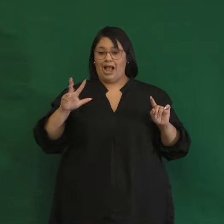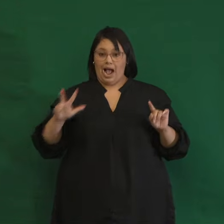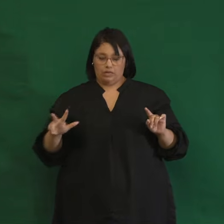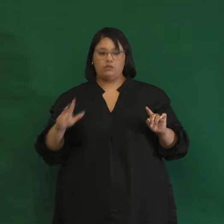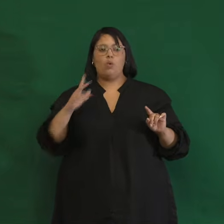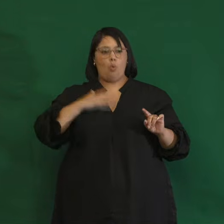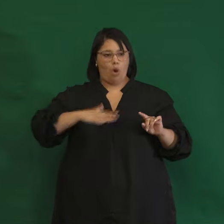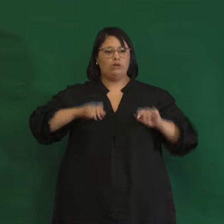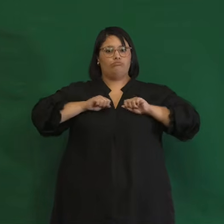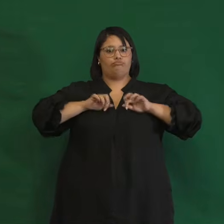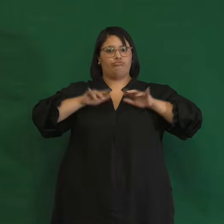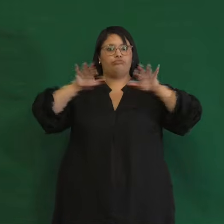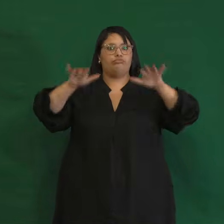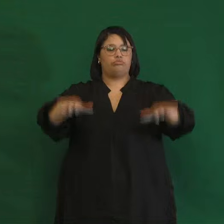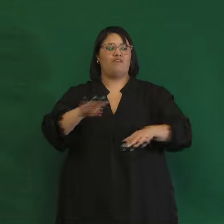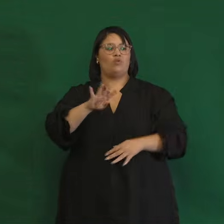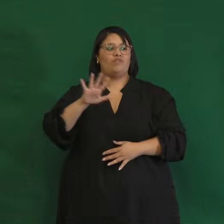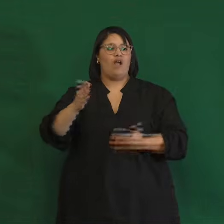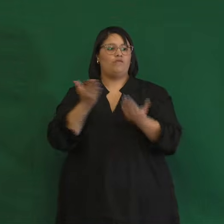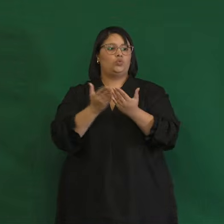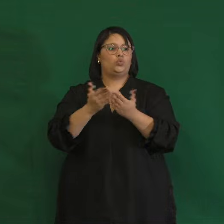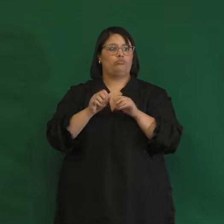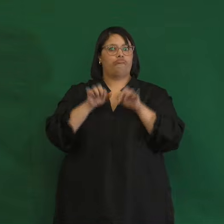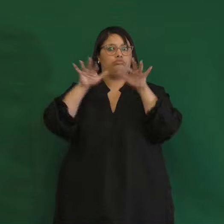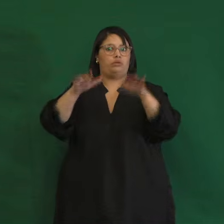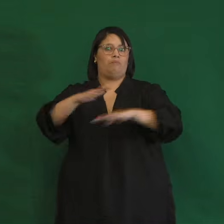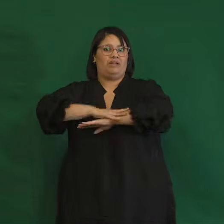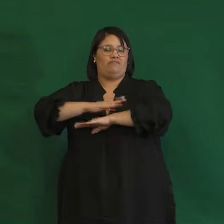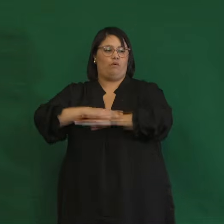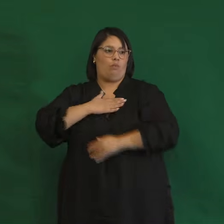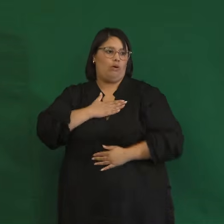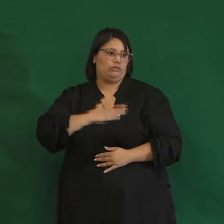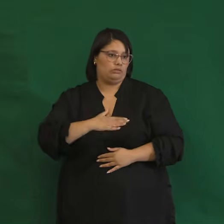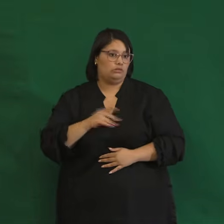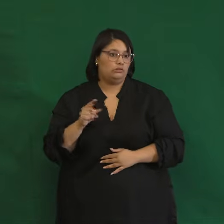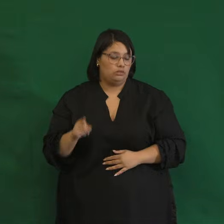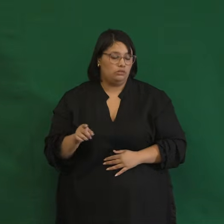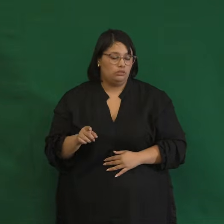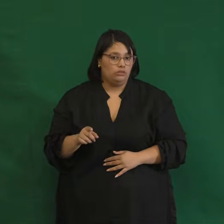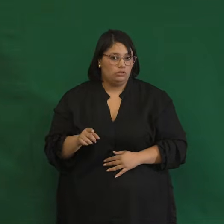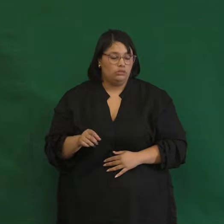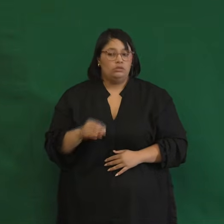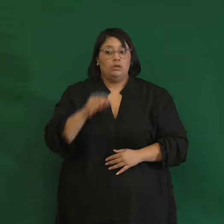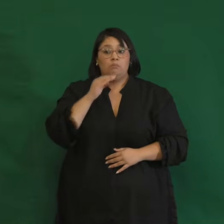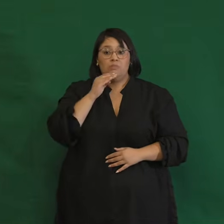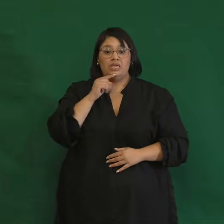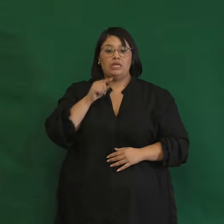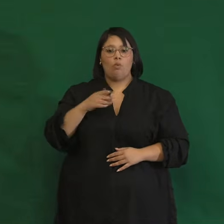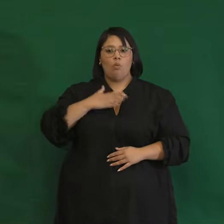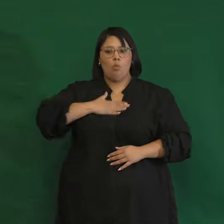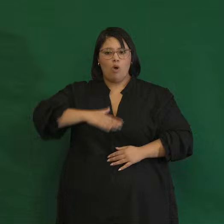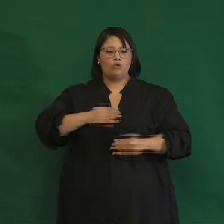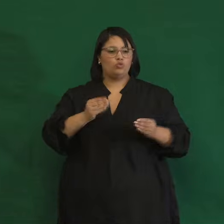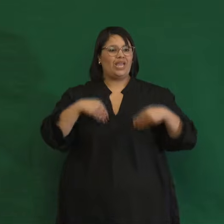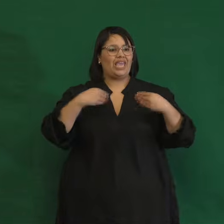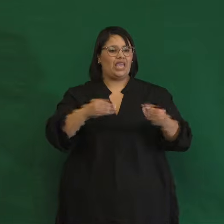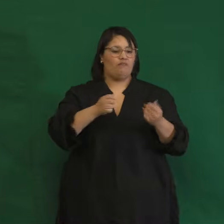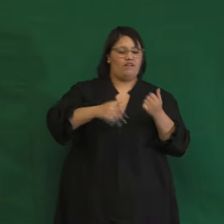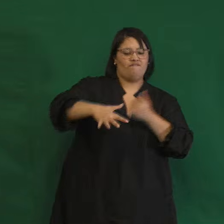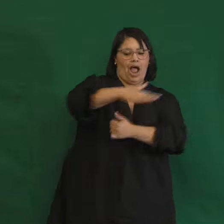to the remainder 45 schools. We're trying to create an enabling and